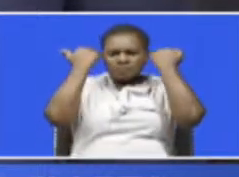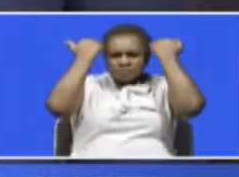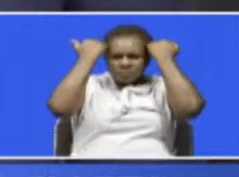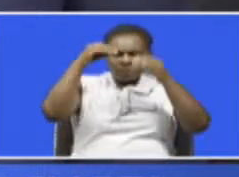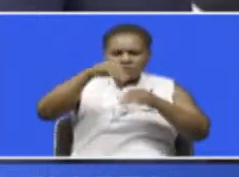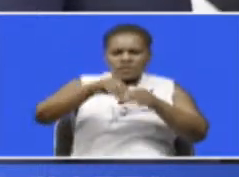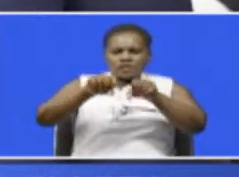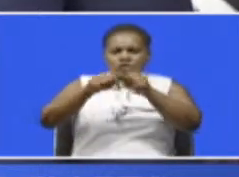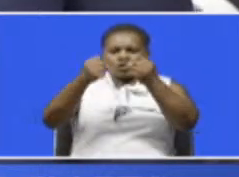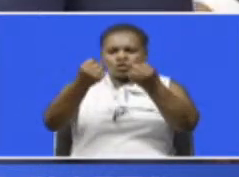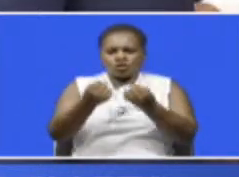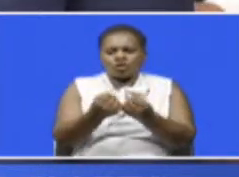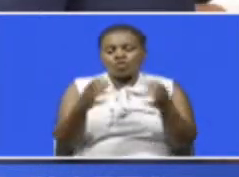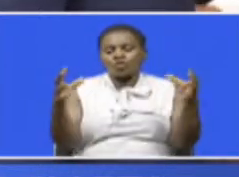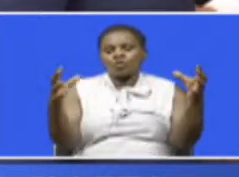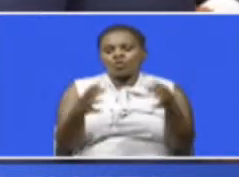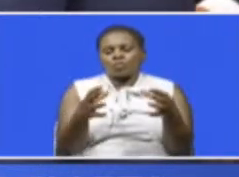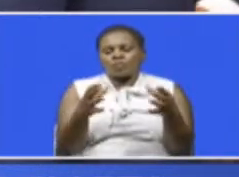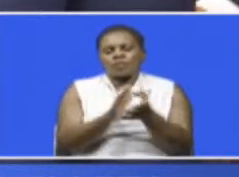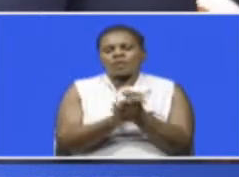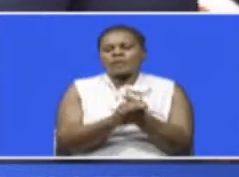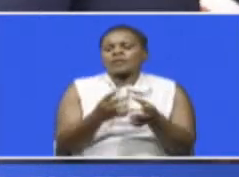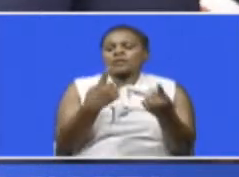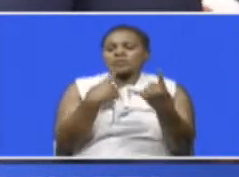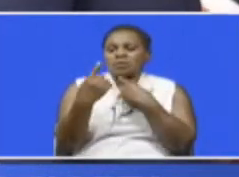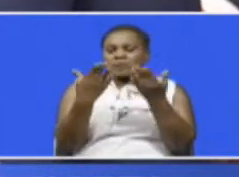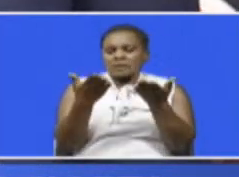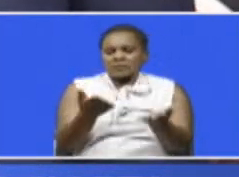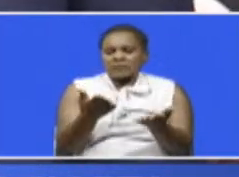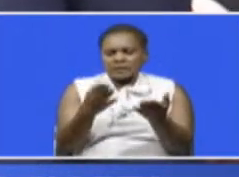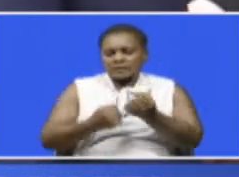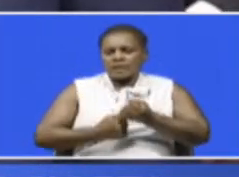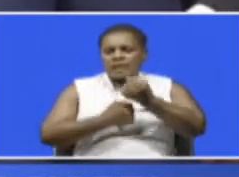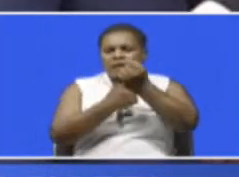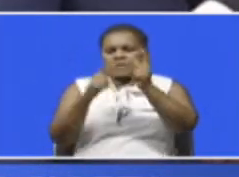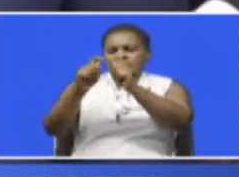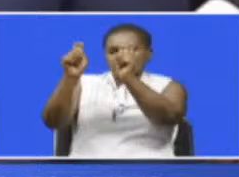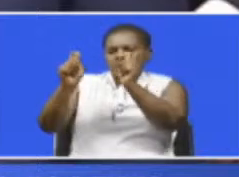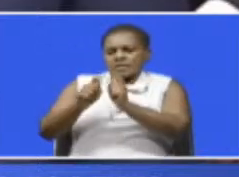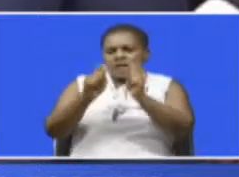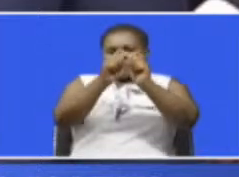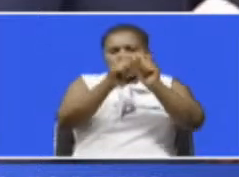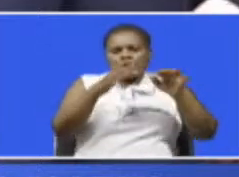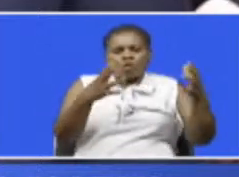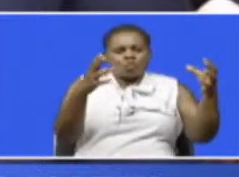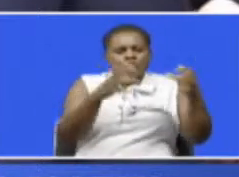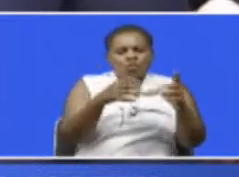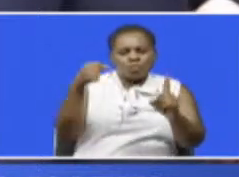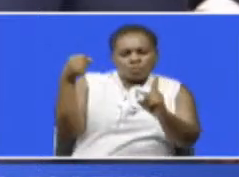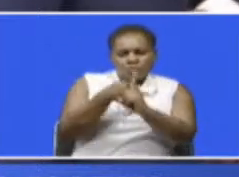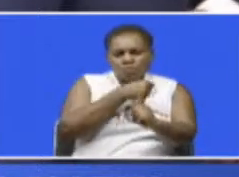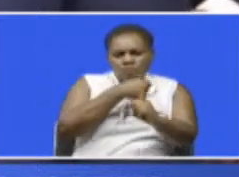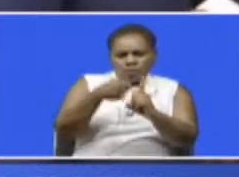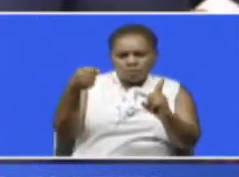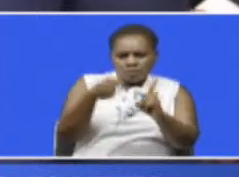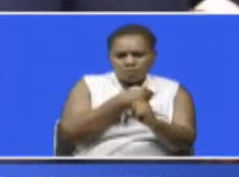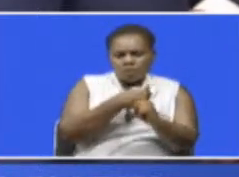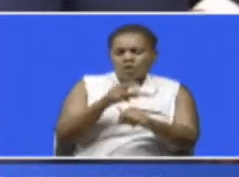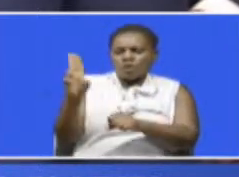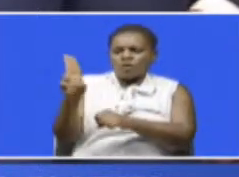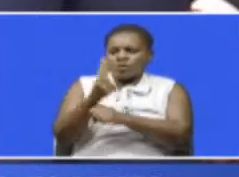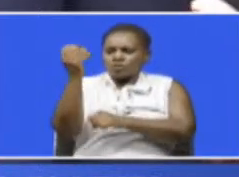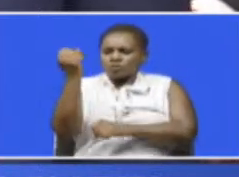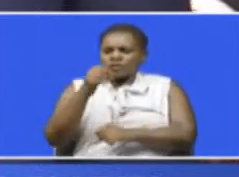our social fabric. B, utterances that fuel ethnic or group violence. C, use